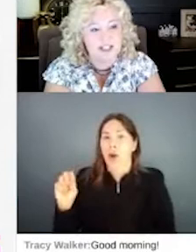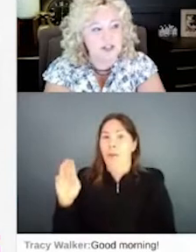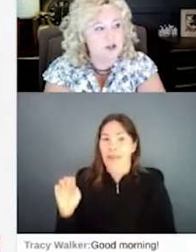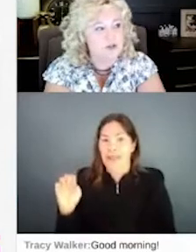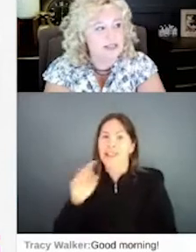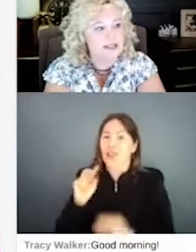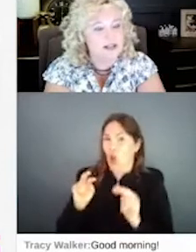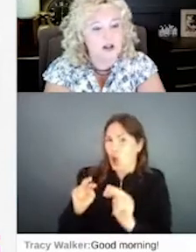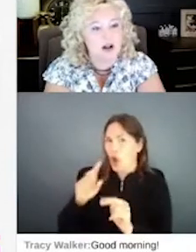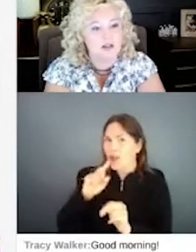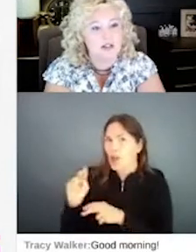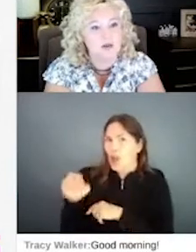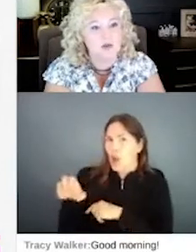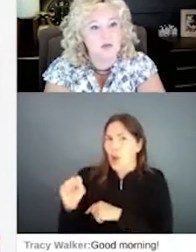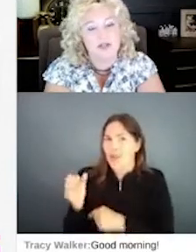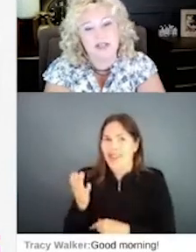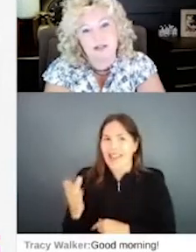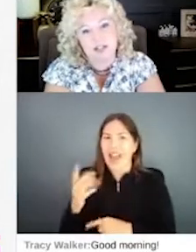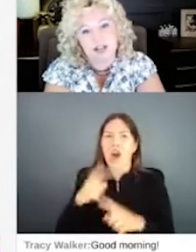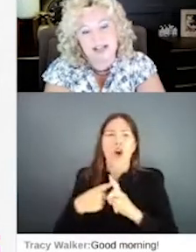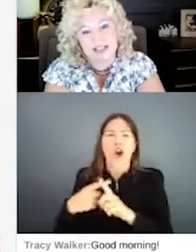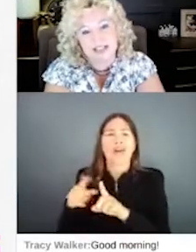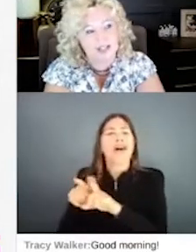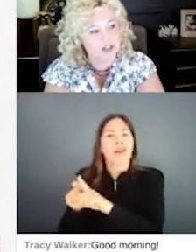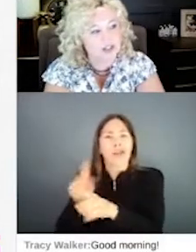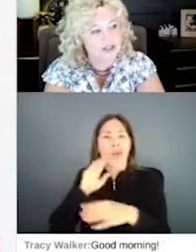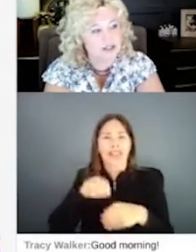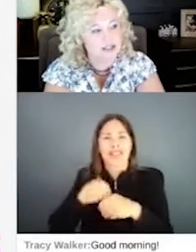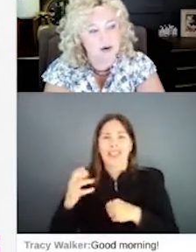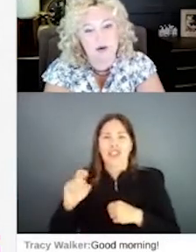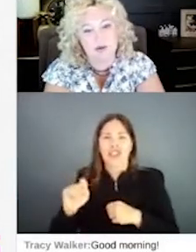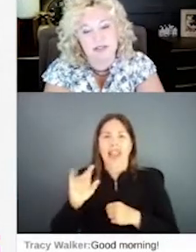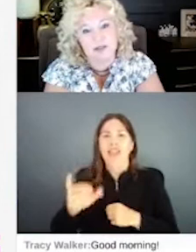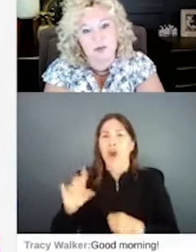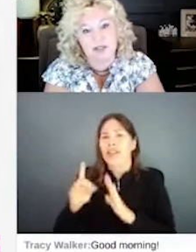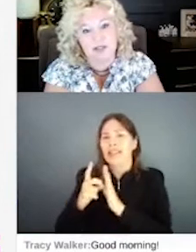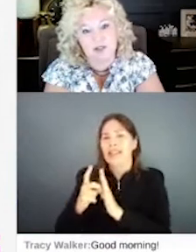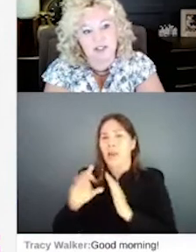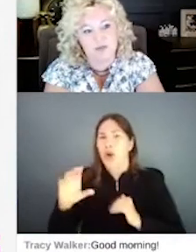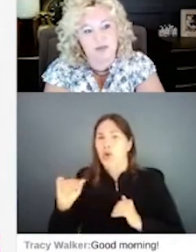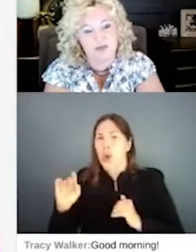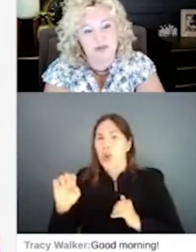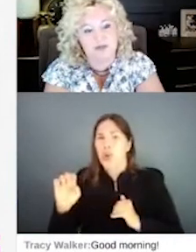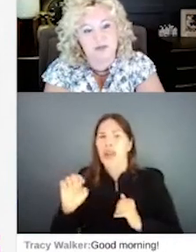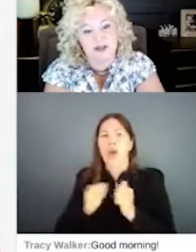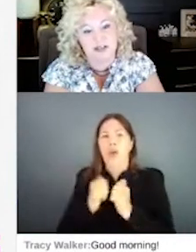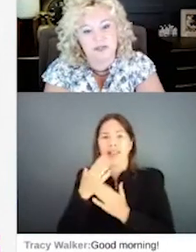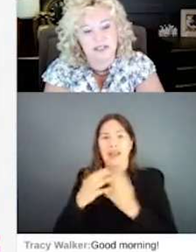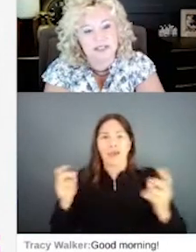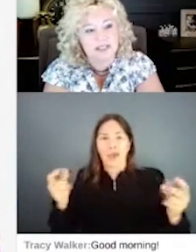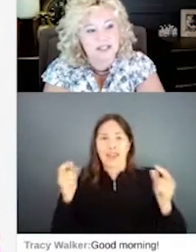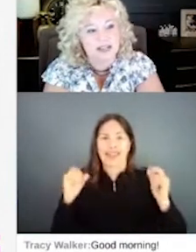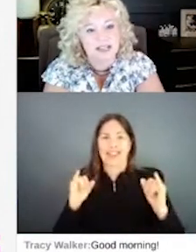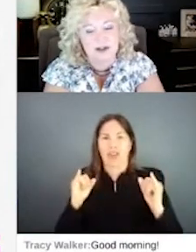notes. And then I'll also put it in the chat here, just the demo codes and some quick instructions, but there'll be a full document